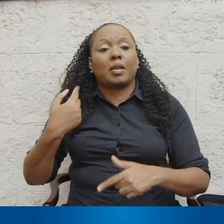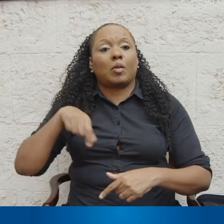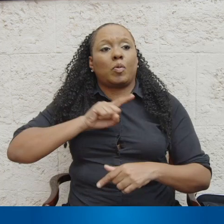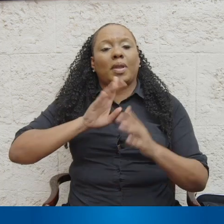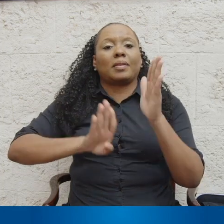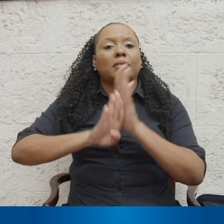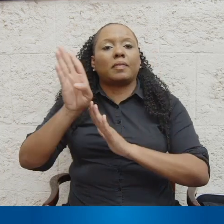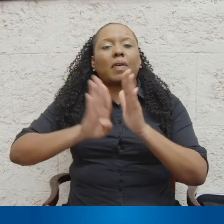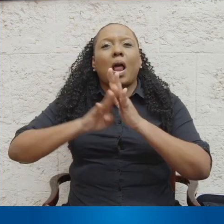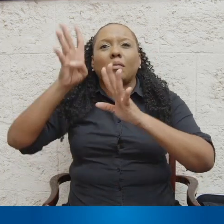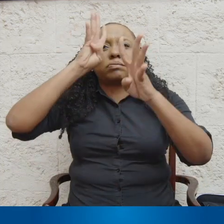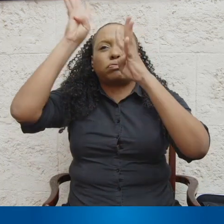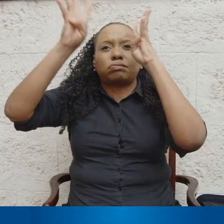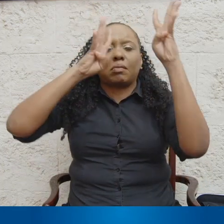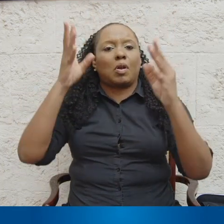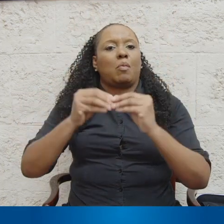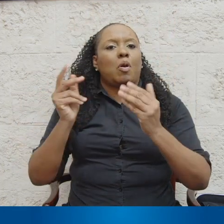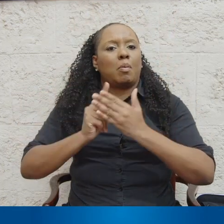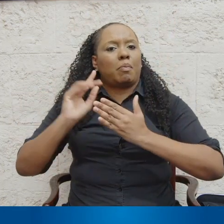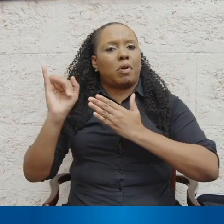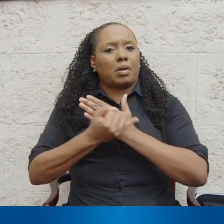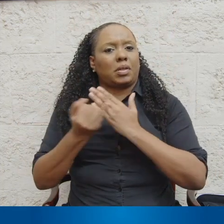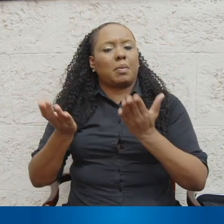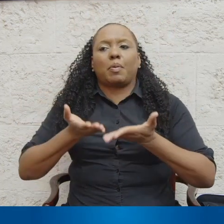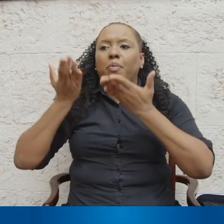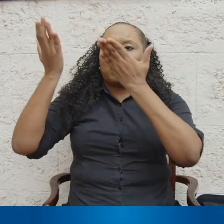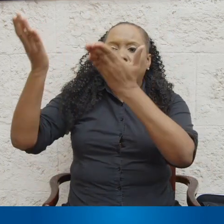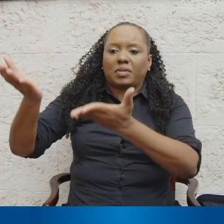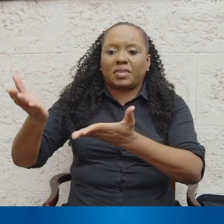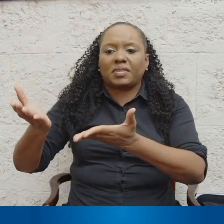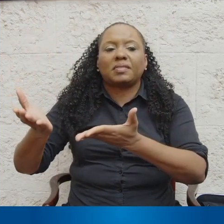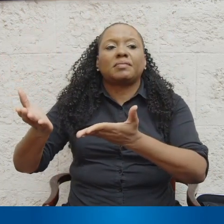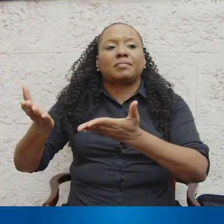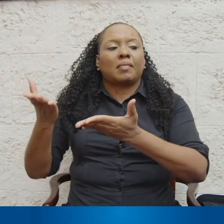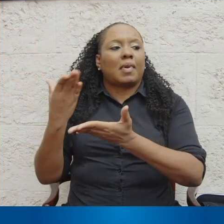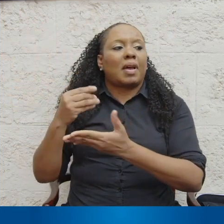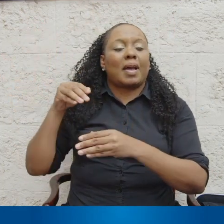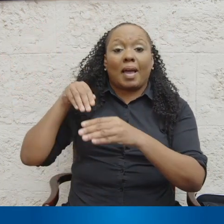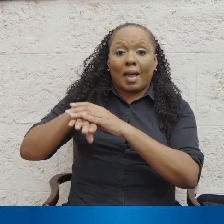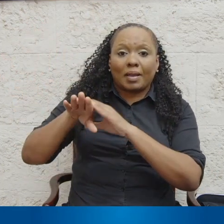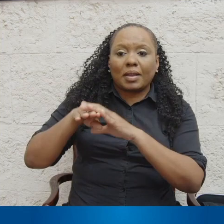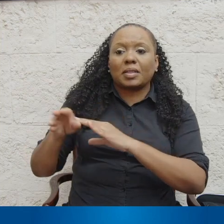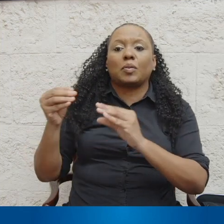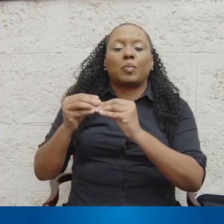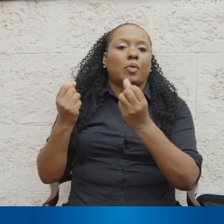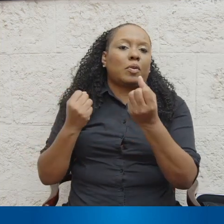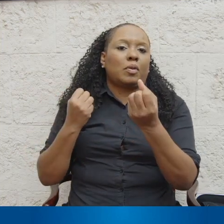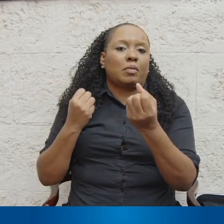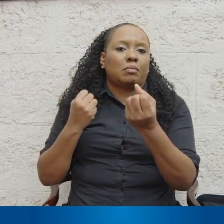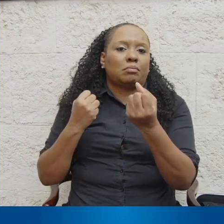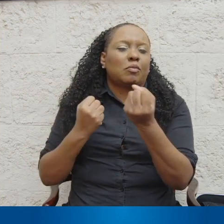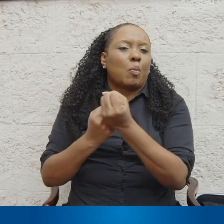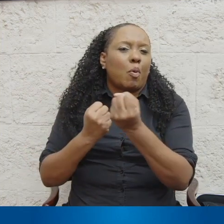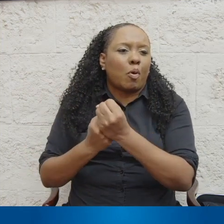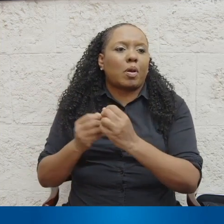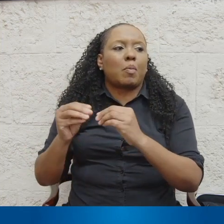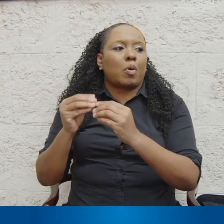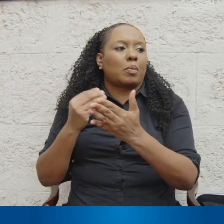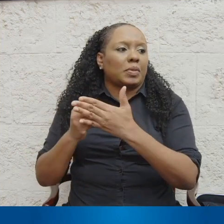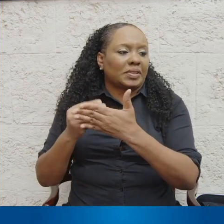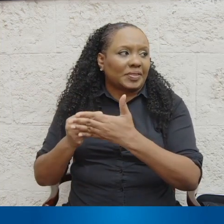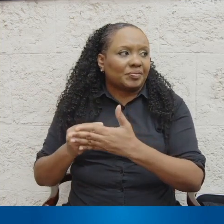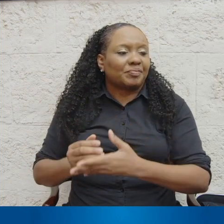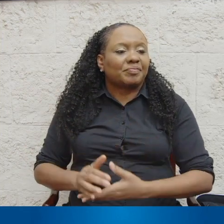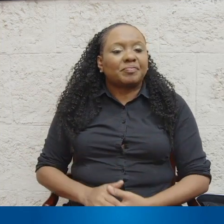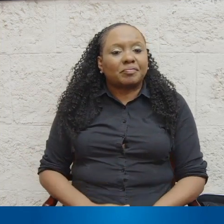project proposals as well that then we can scale for further grant funding in order to support those initiatives.